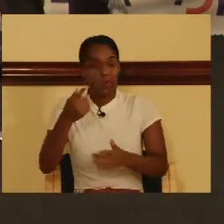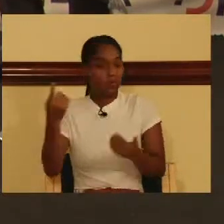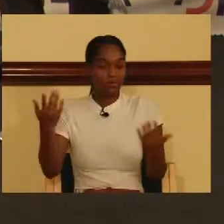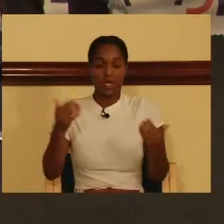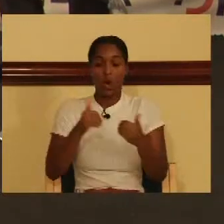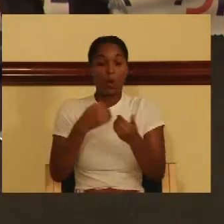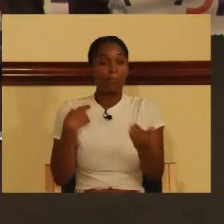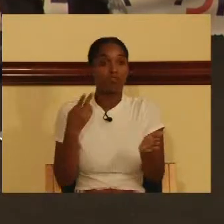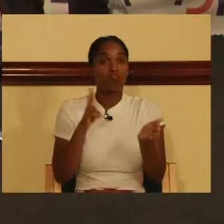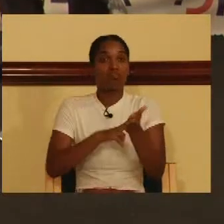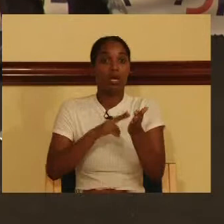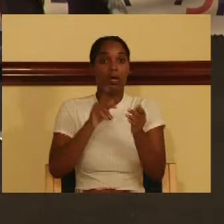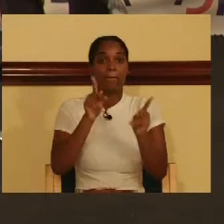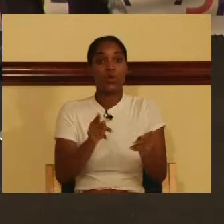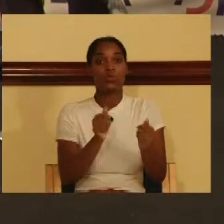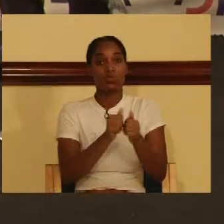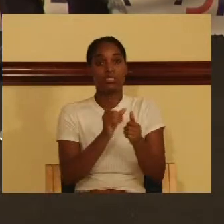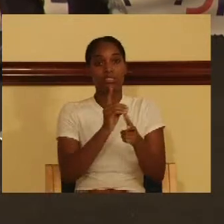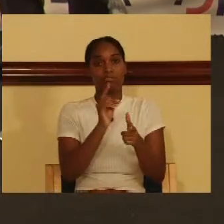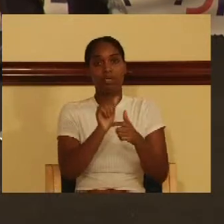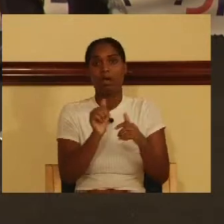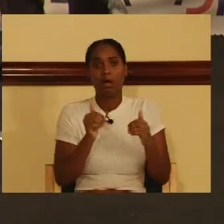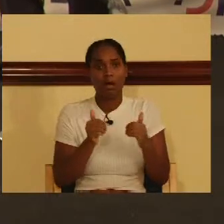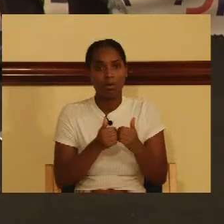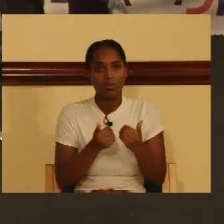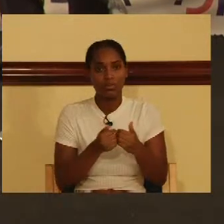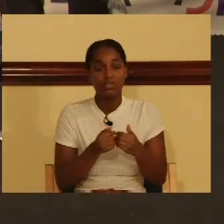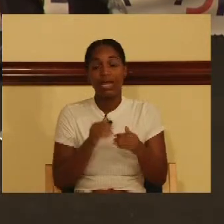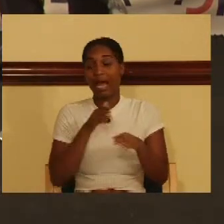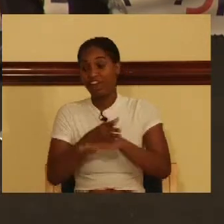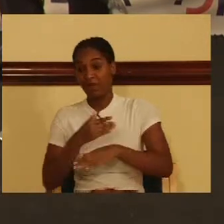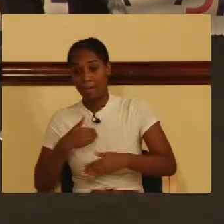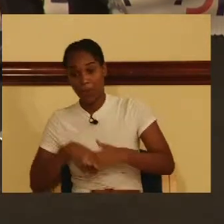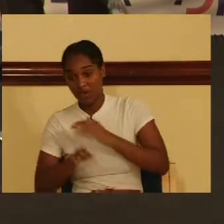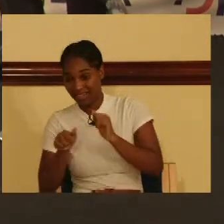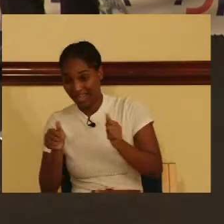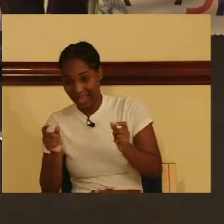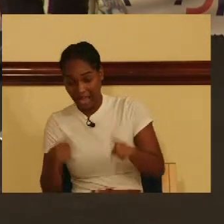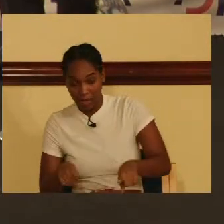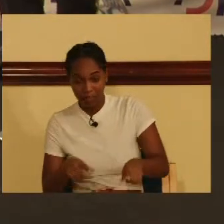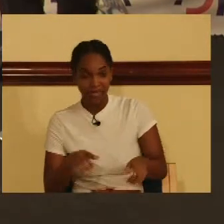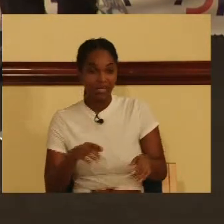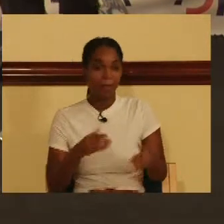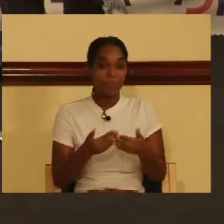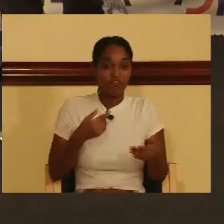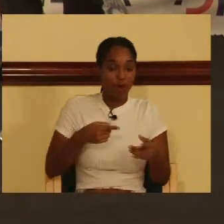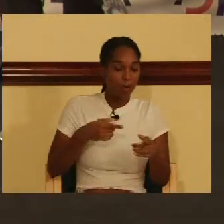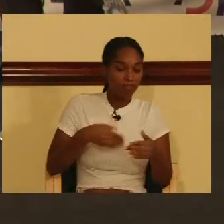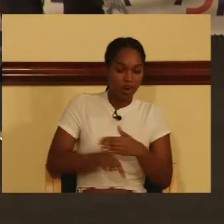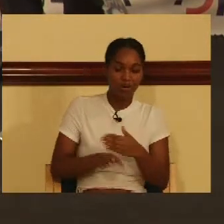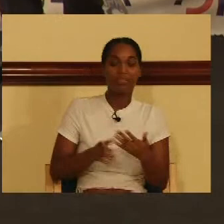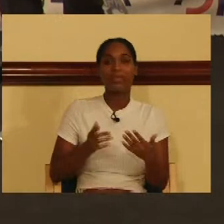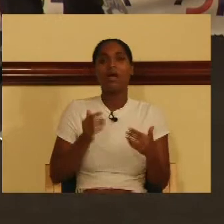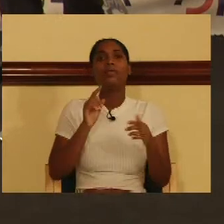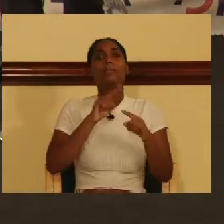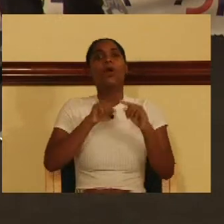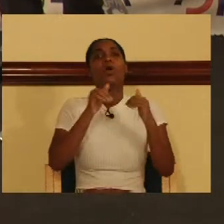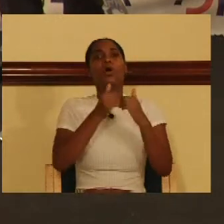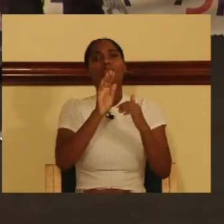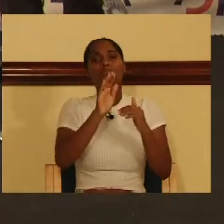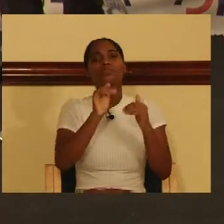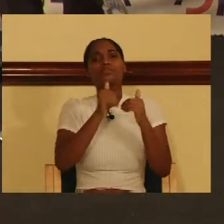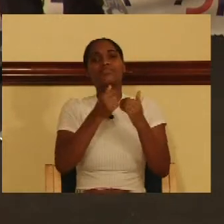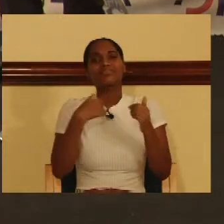because disabilities can come even after birth, at any point in life? How do I go about registering to be a part of this, of